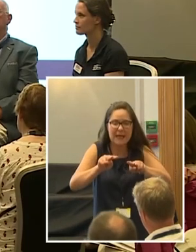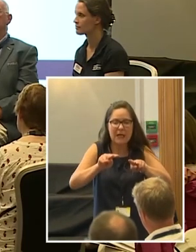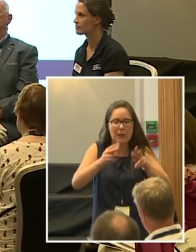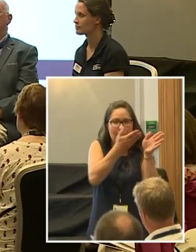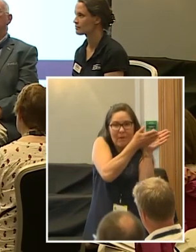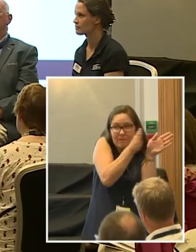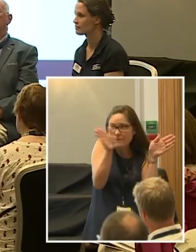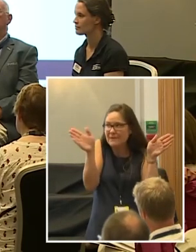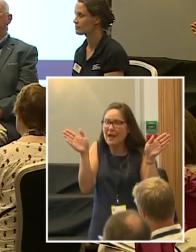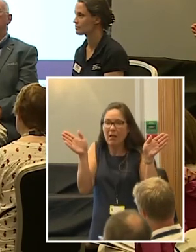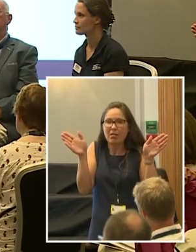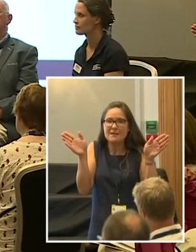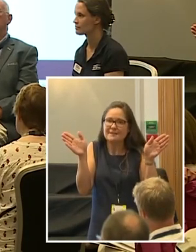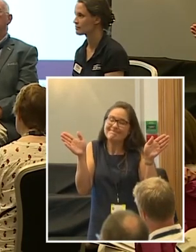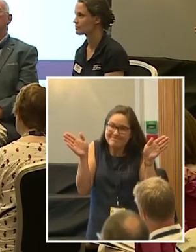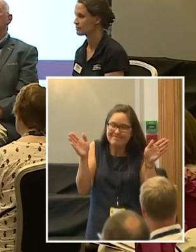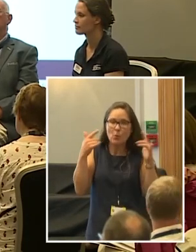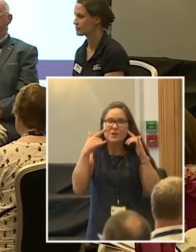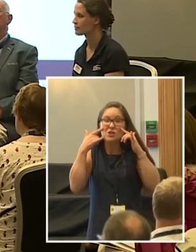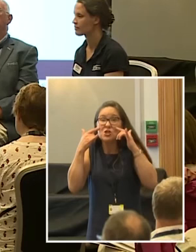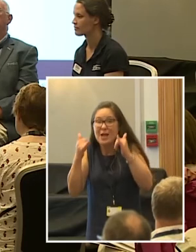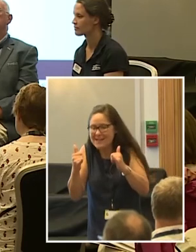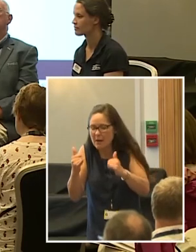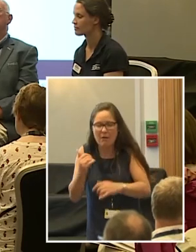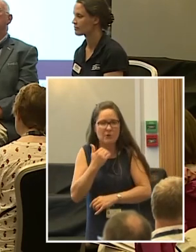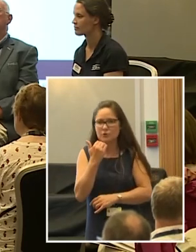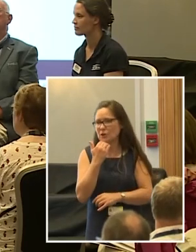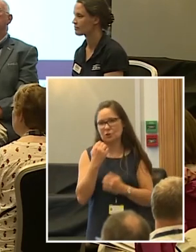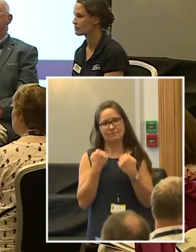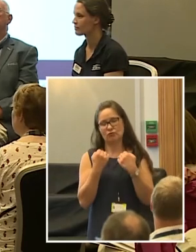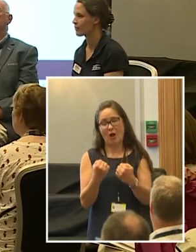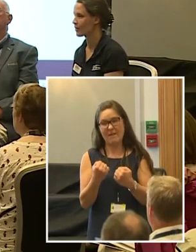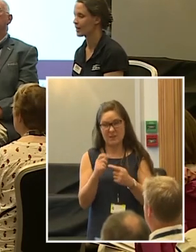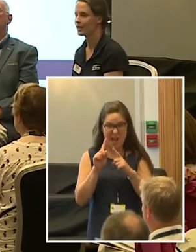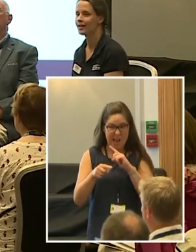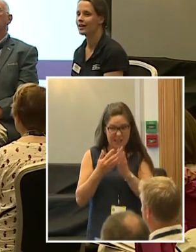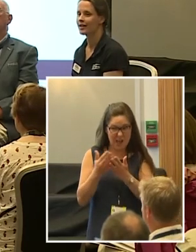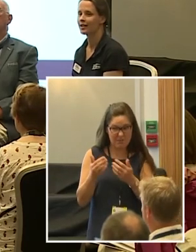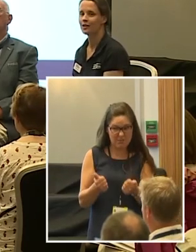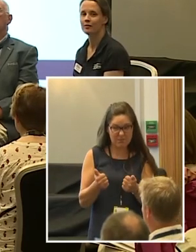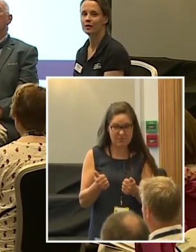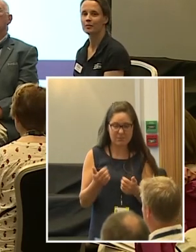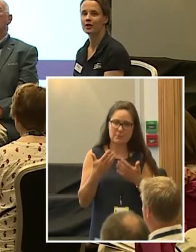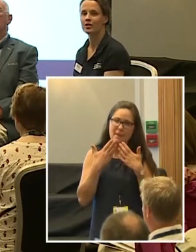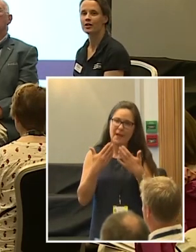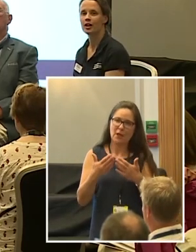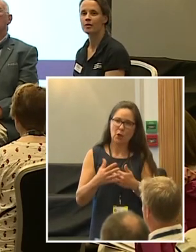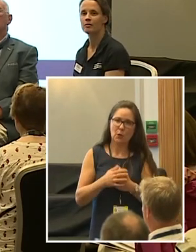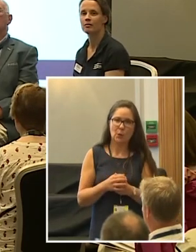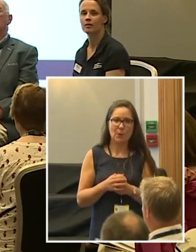fields are sadly not enough to drive. I hope that answers the question. Okay. Thank you very